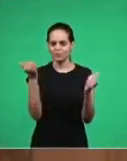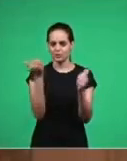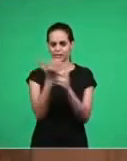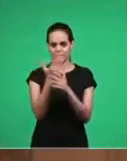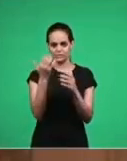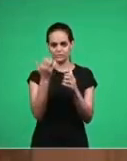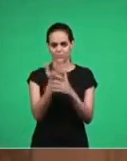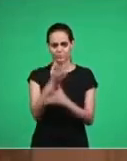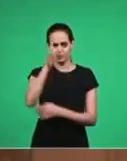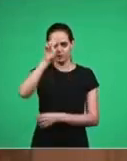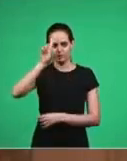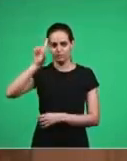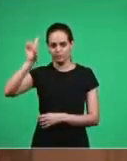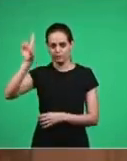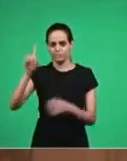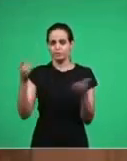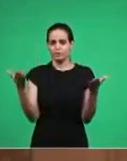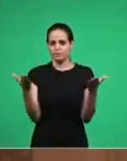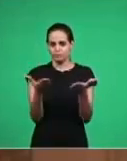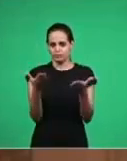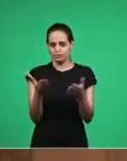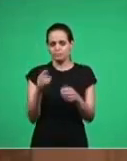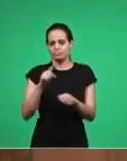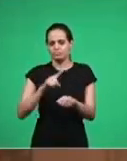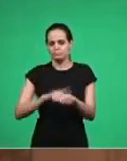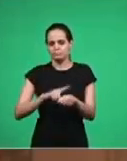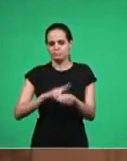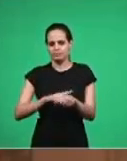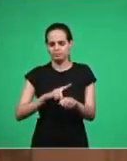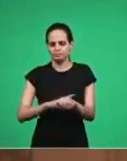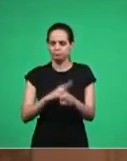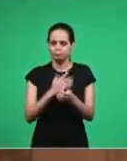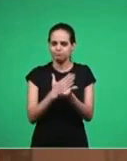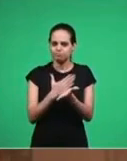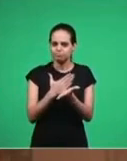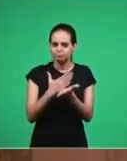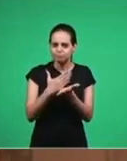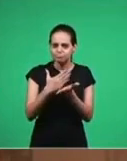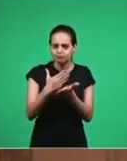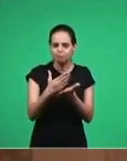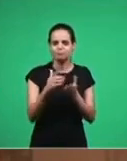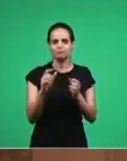Glory to God. Brethren, now we're going to